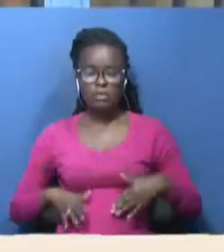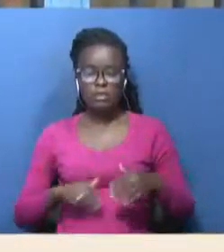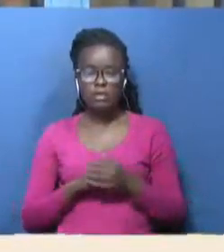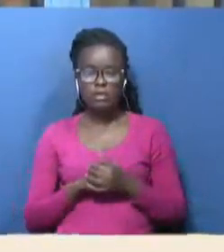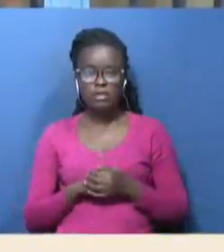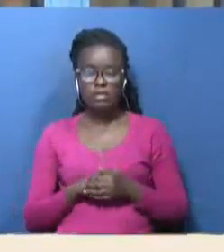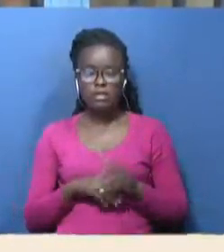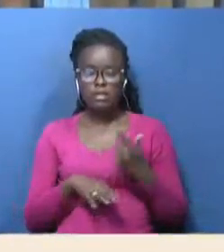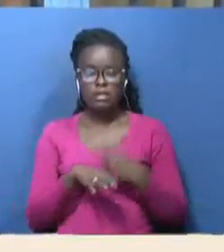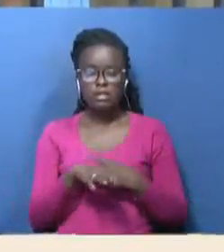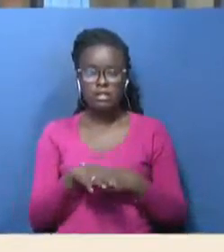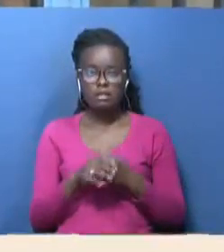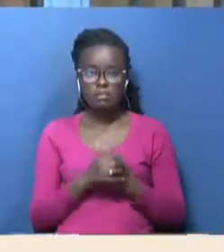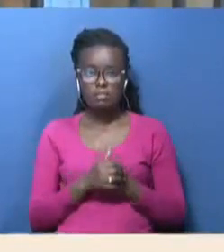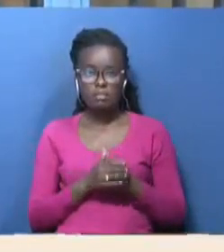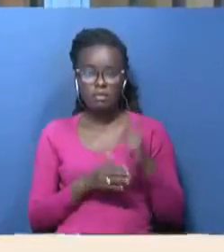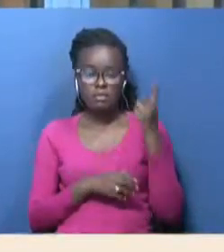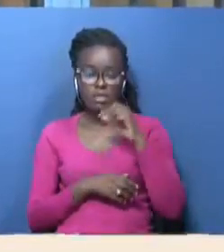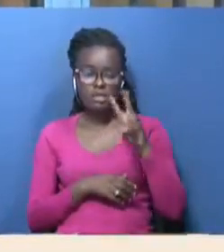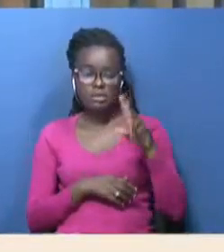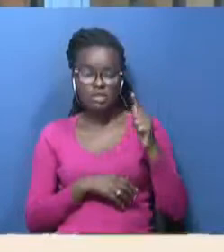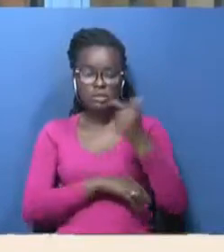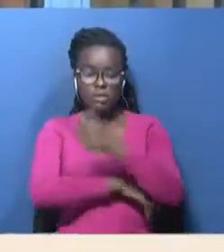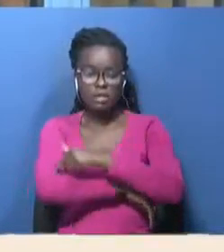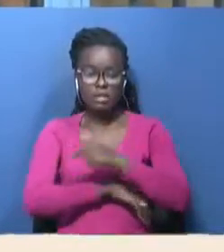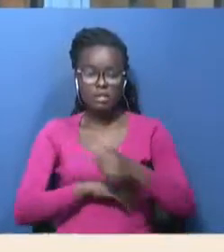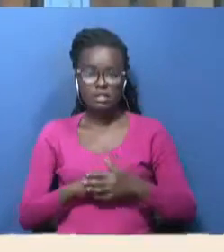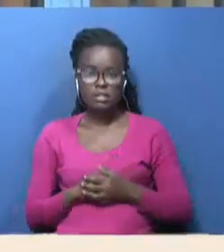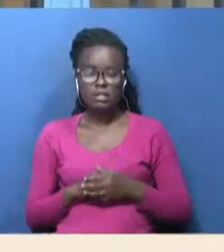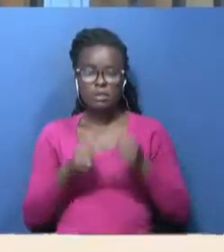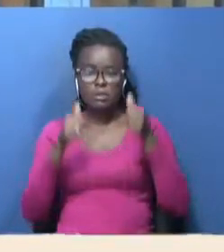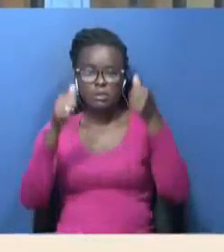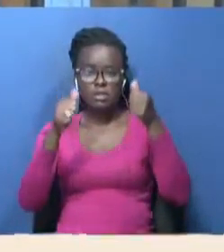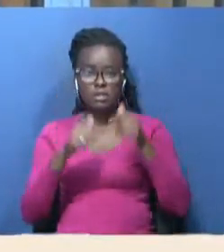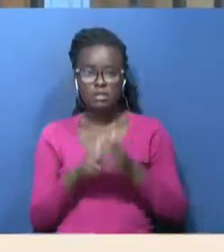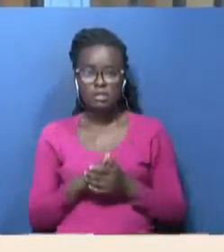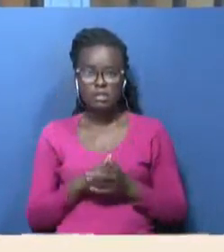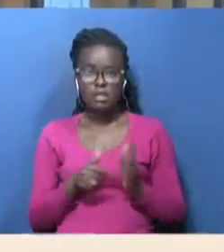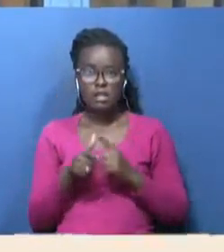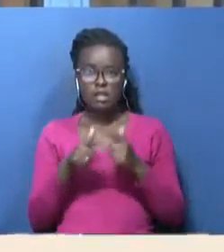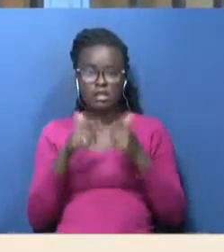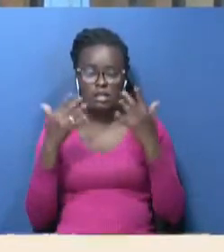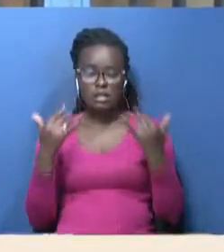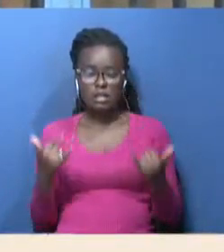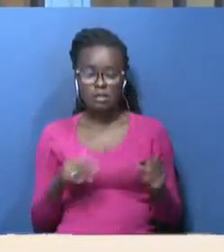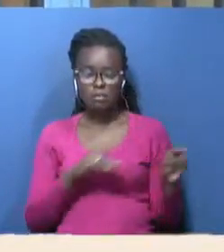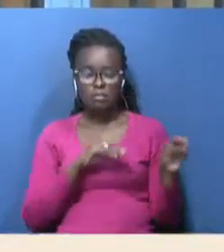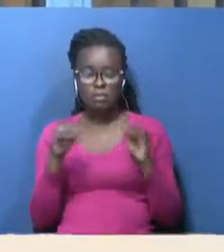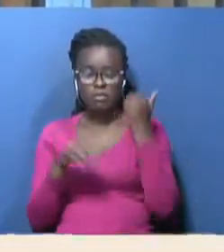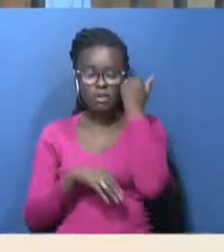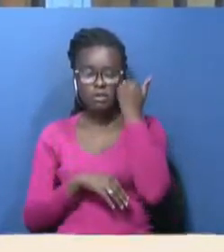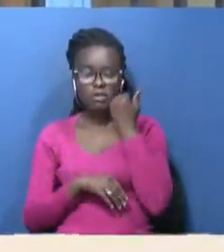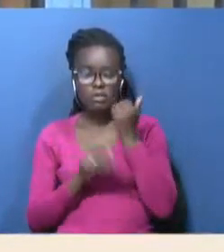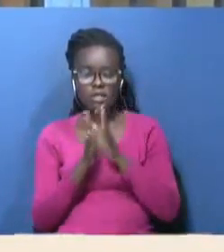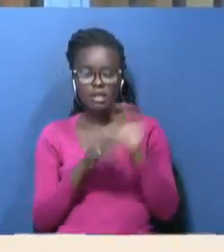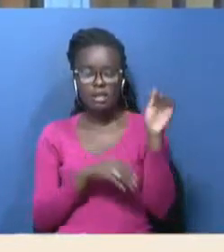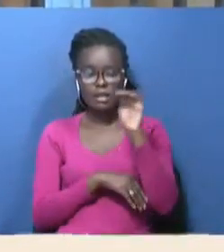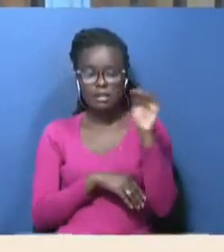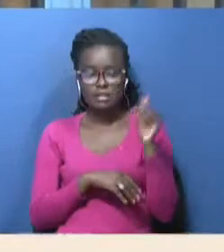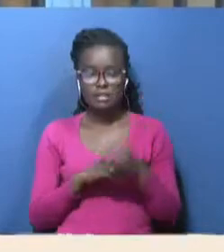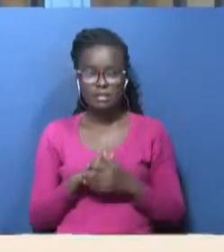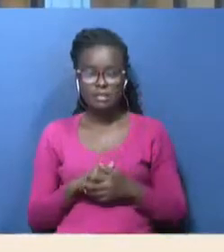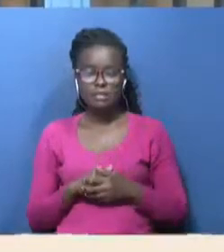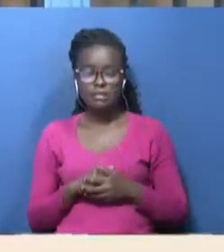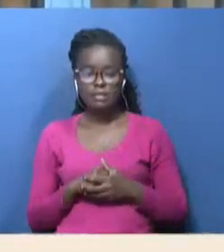the expiry of the 21 days notice, that is now when we shall move to court and request